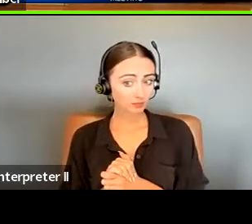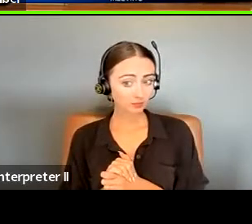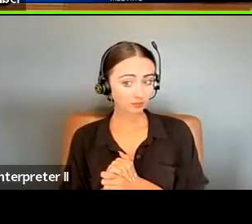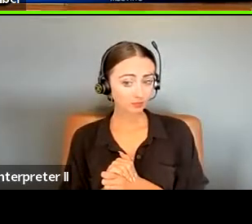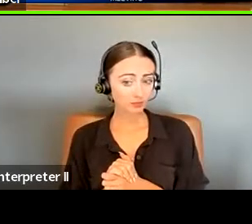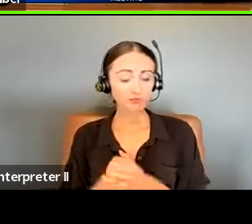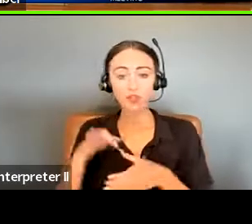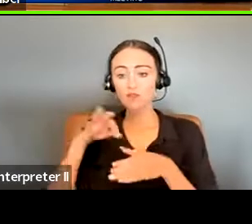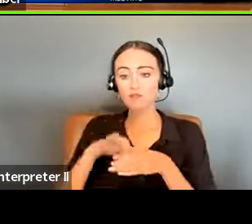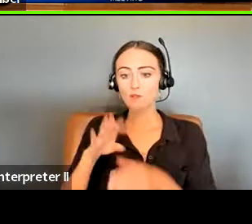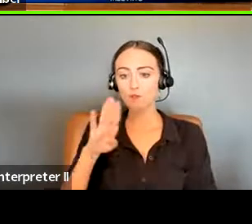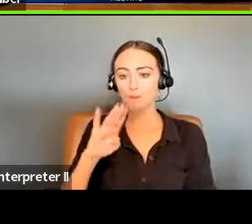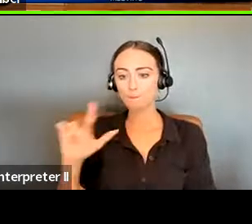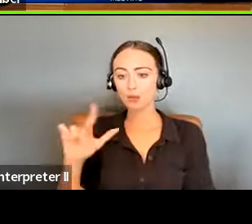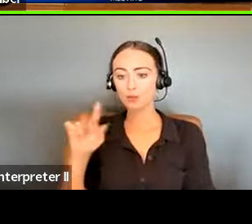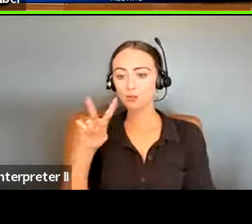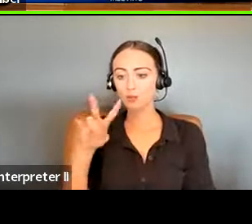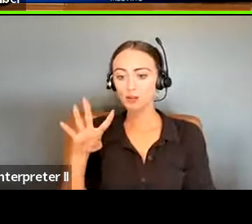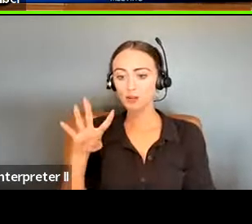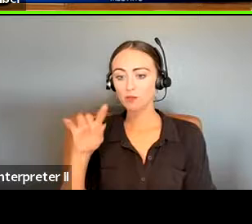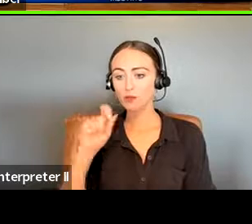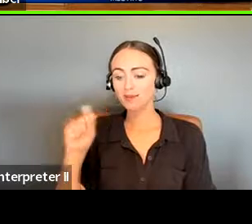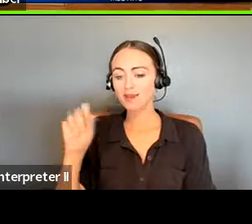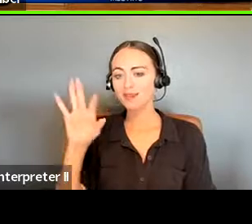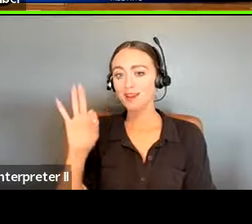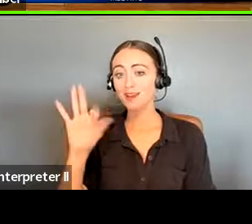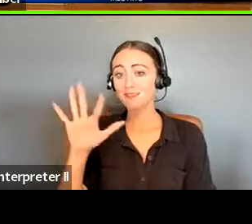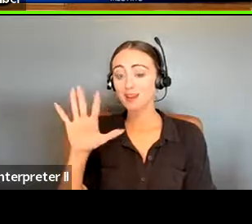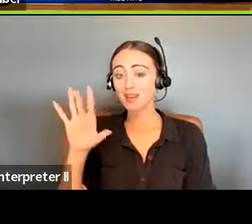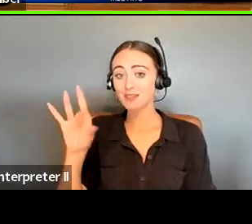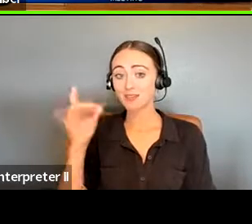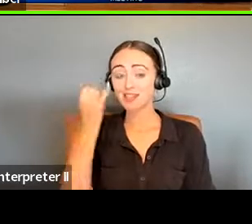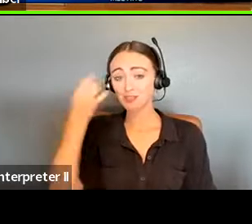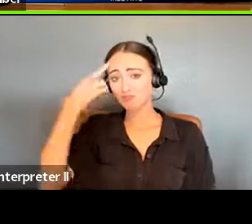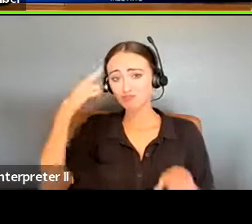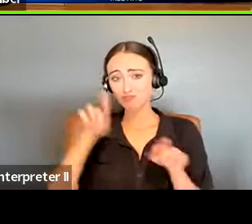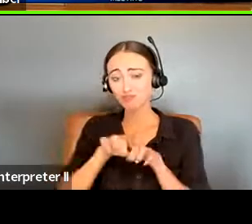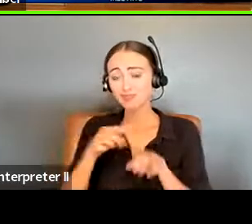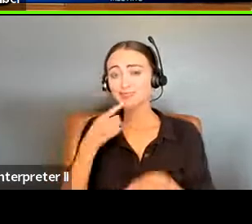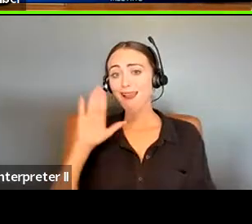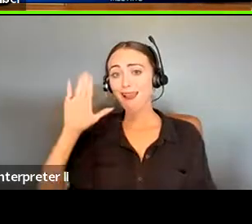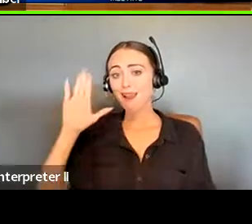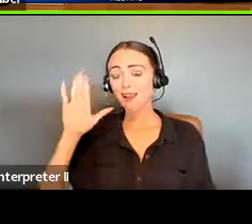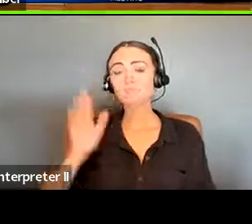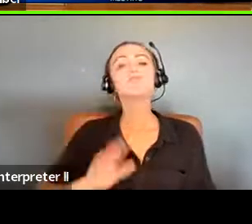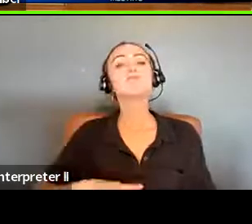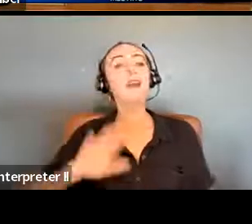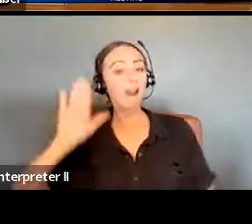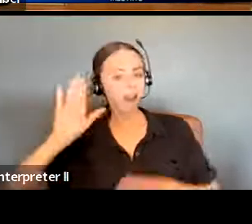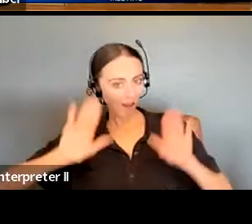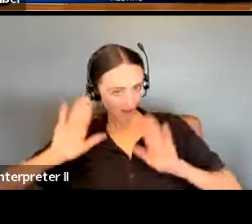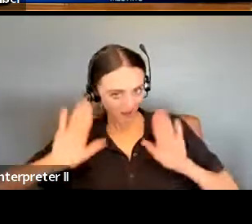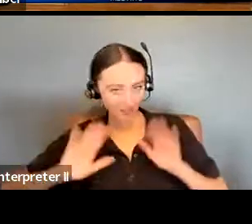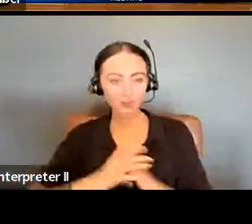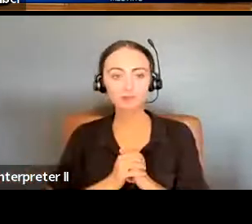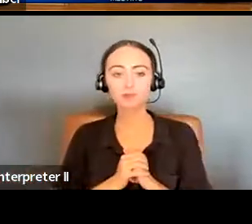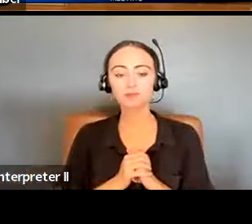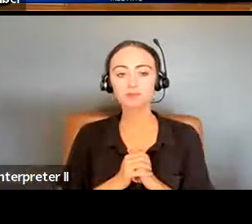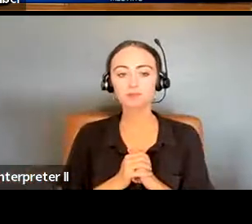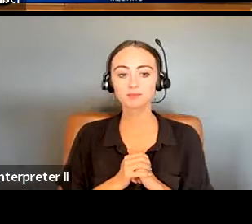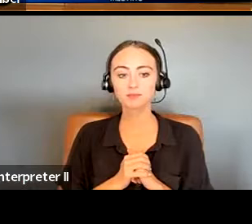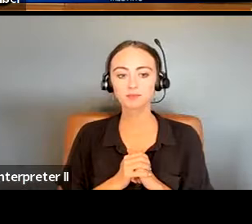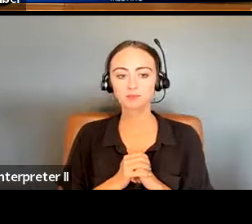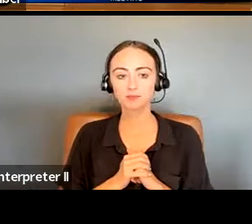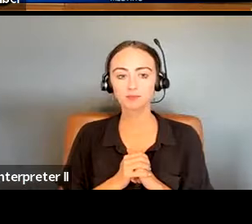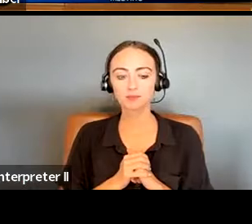The vote will be on Bill 24-958. All those in favor say aye. Aye. Aye. Aye.